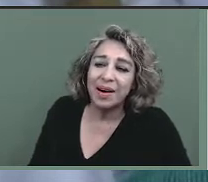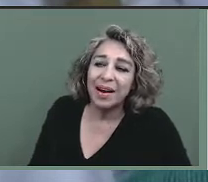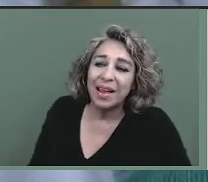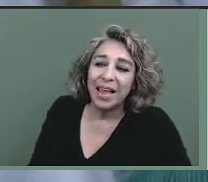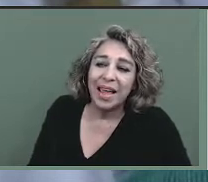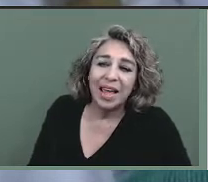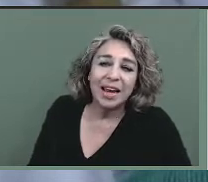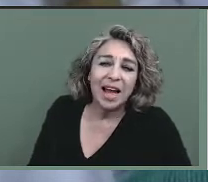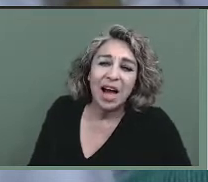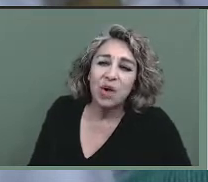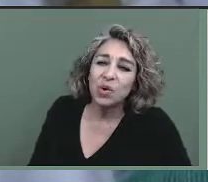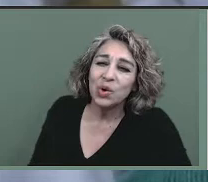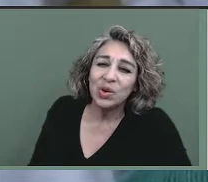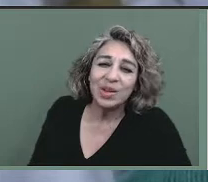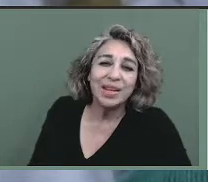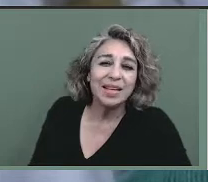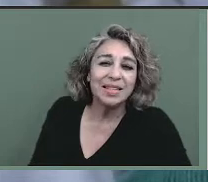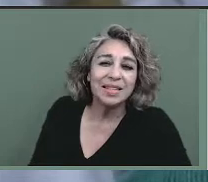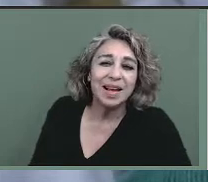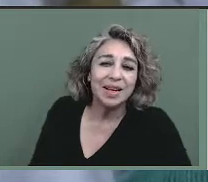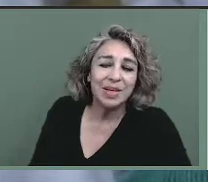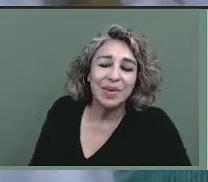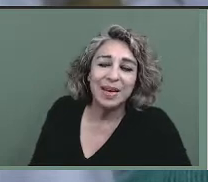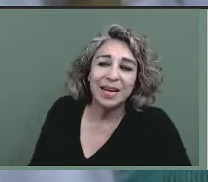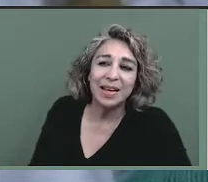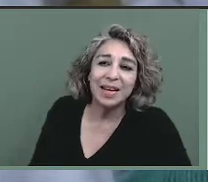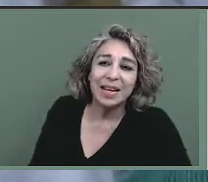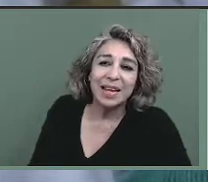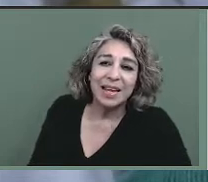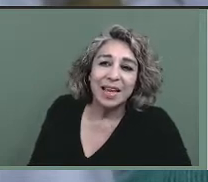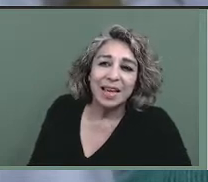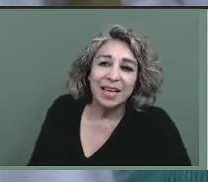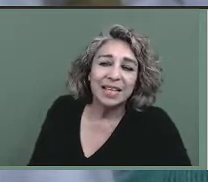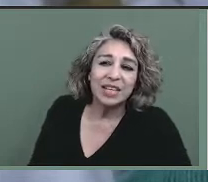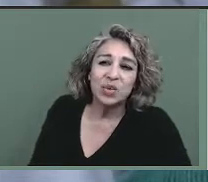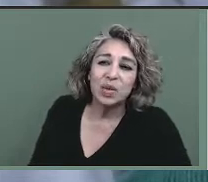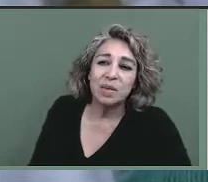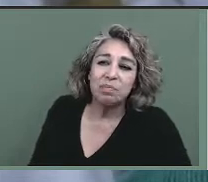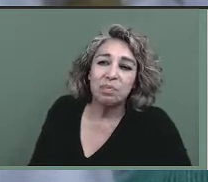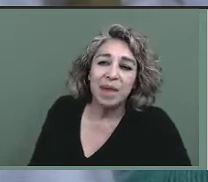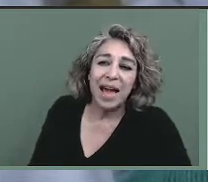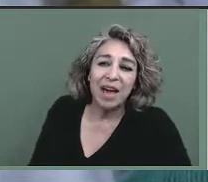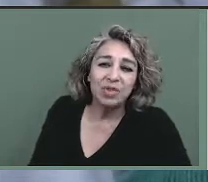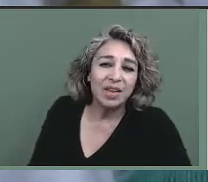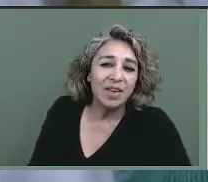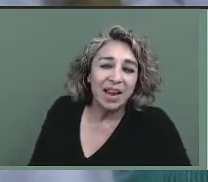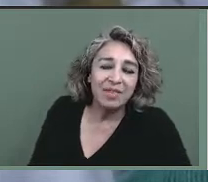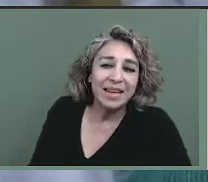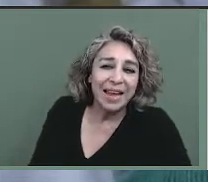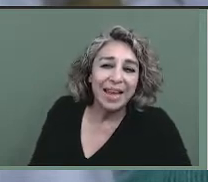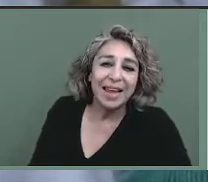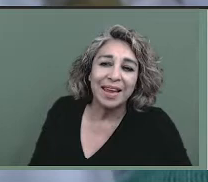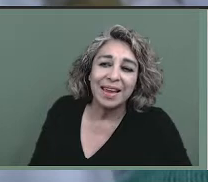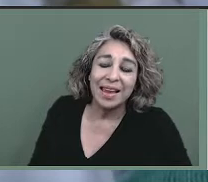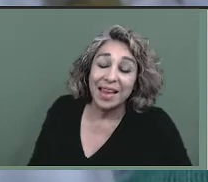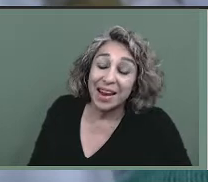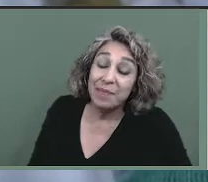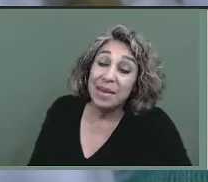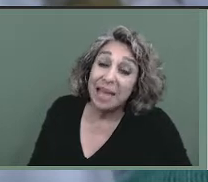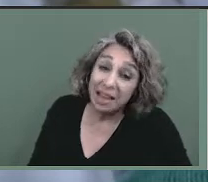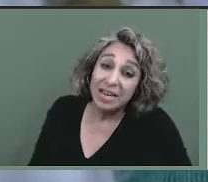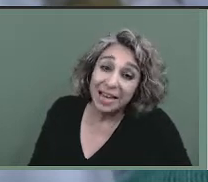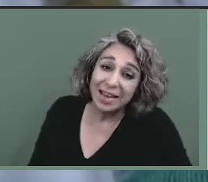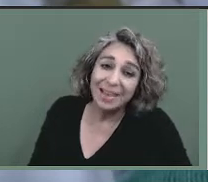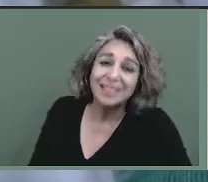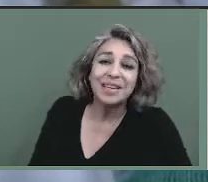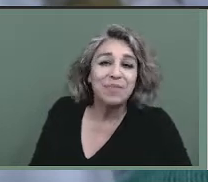are and how good he's doing. And he's actually out there every day. And I mean